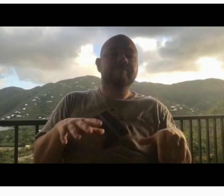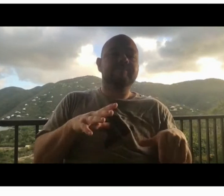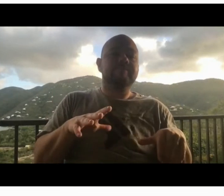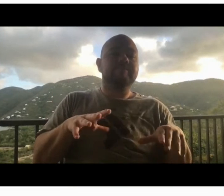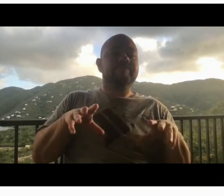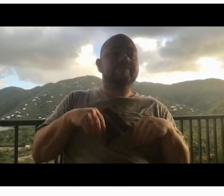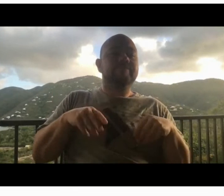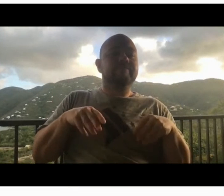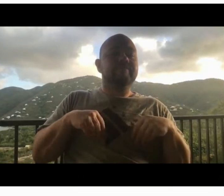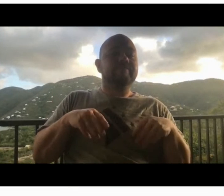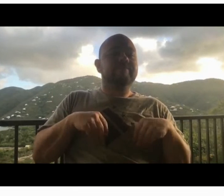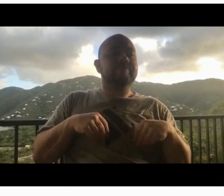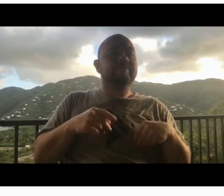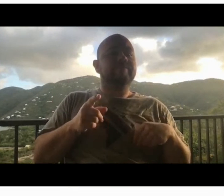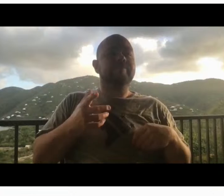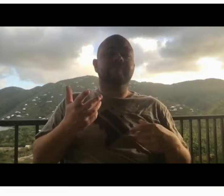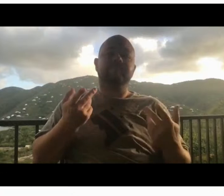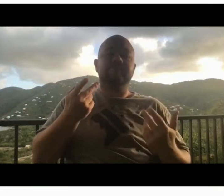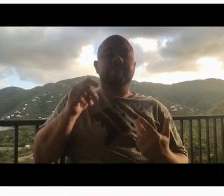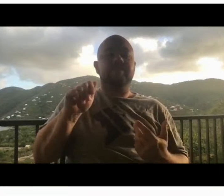recipients